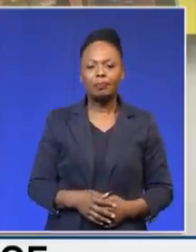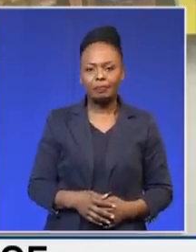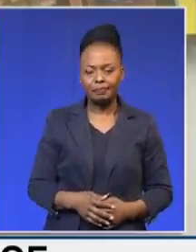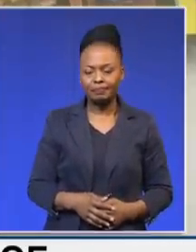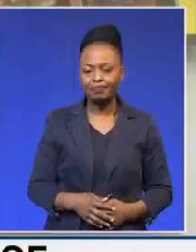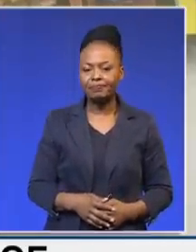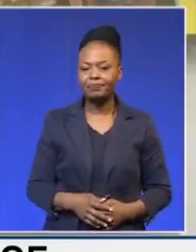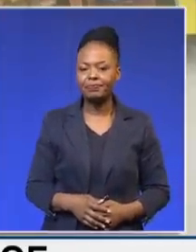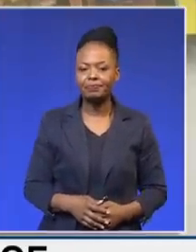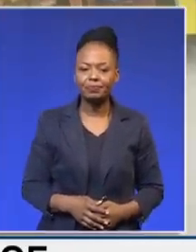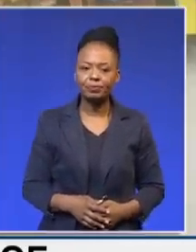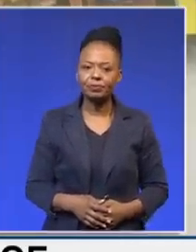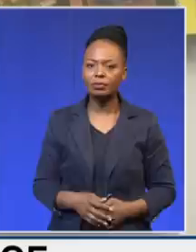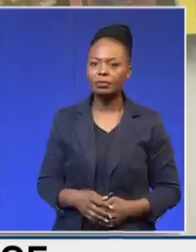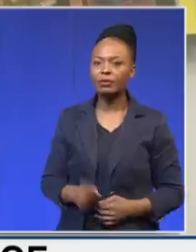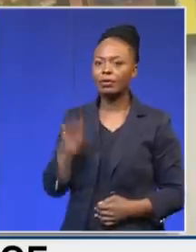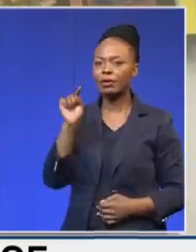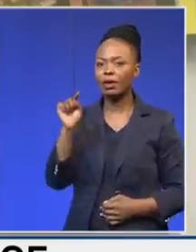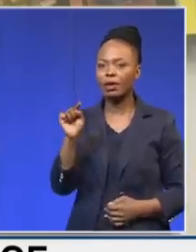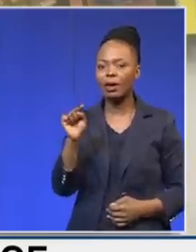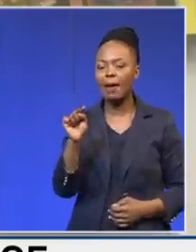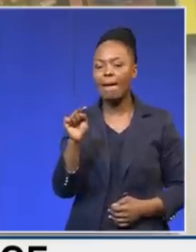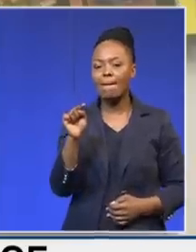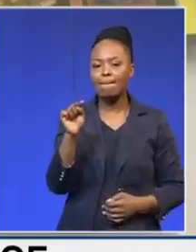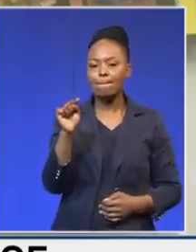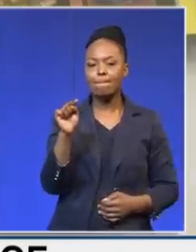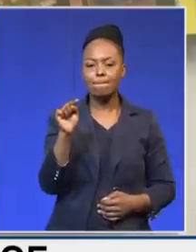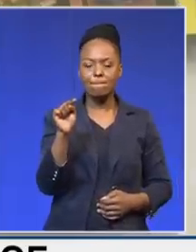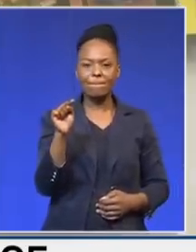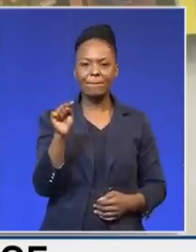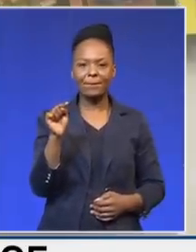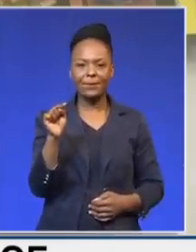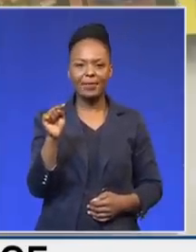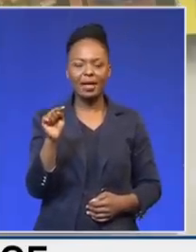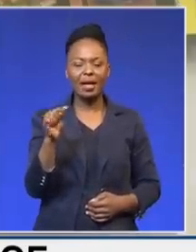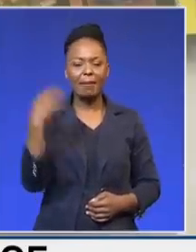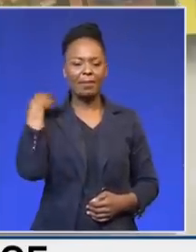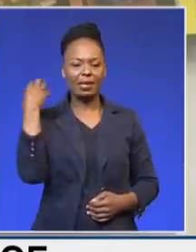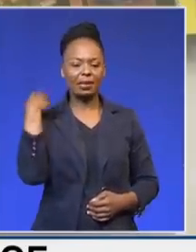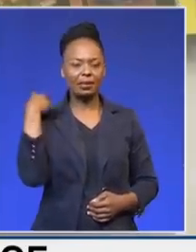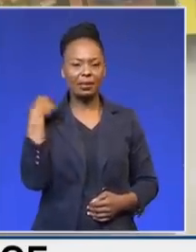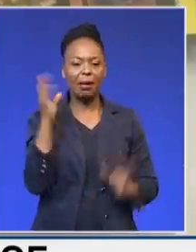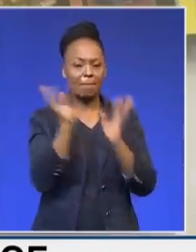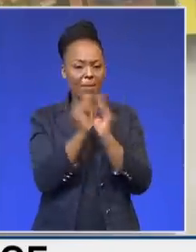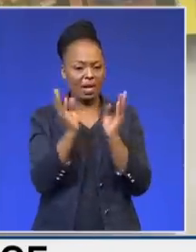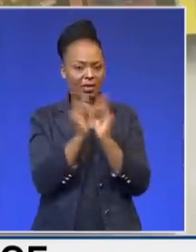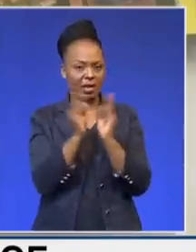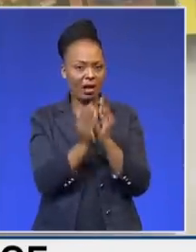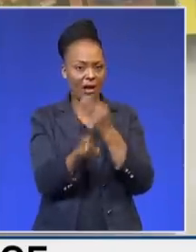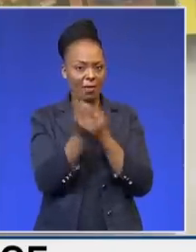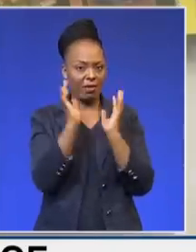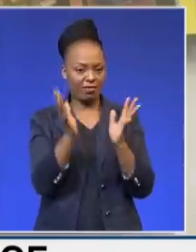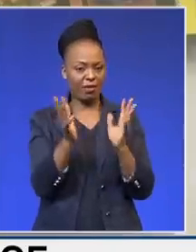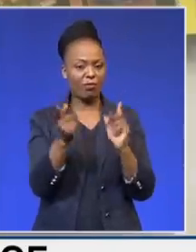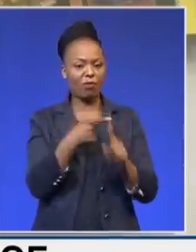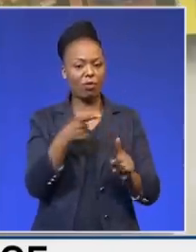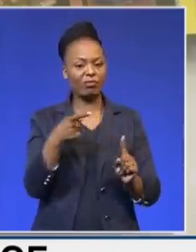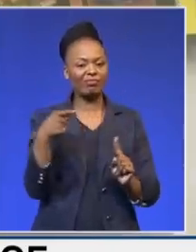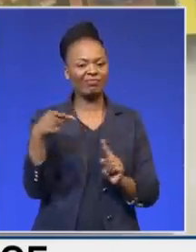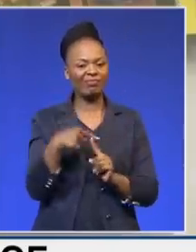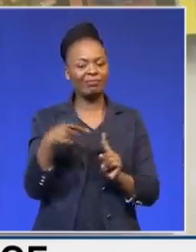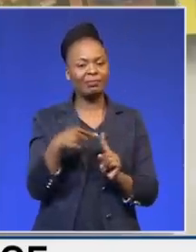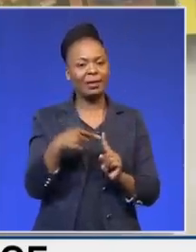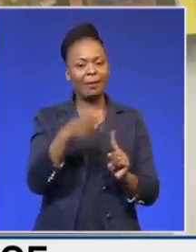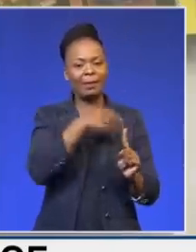what's clear from that statement as well is that a meeting or engagements have happened. This is now speaking about the statement that came out of the